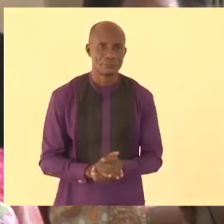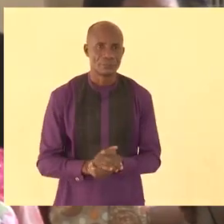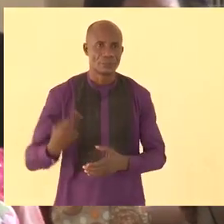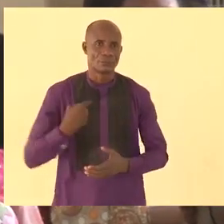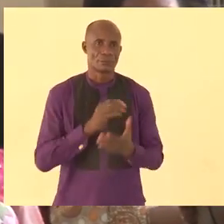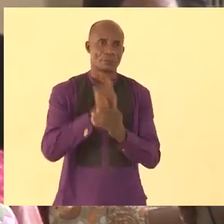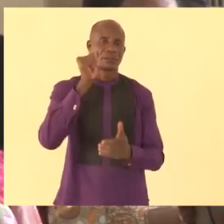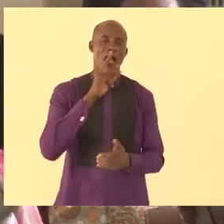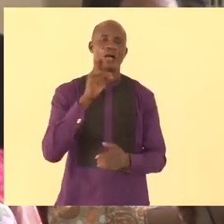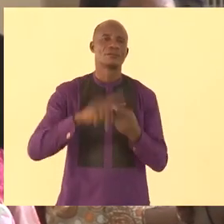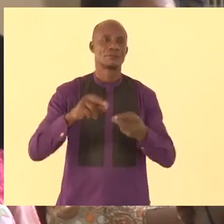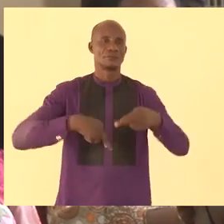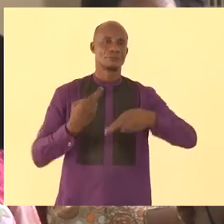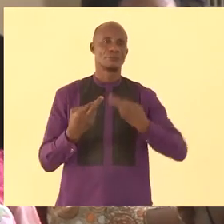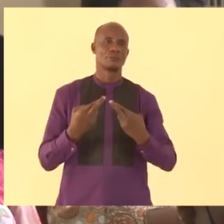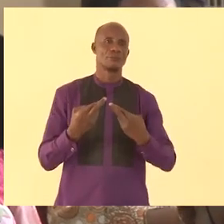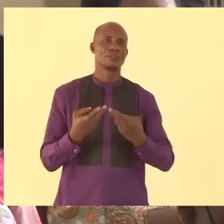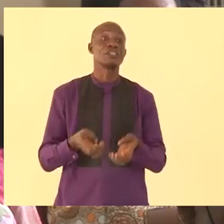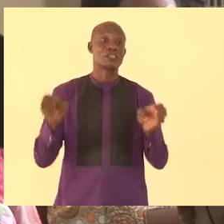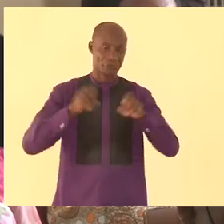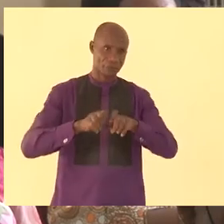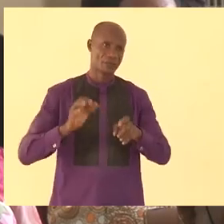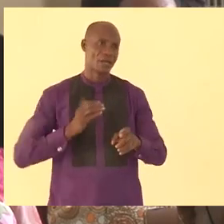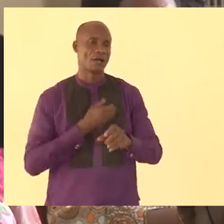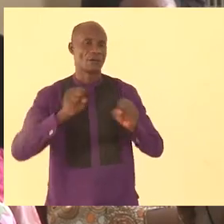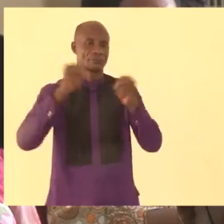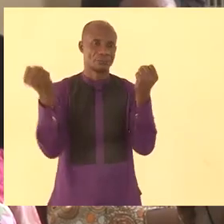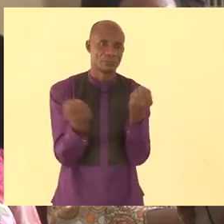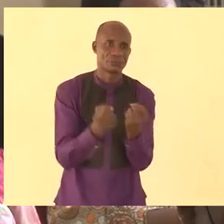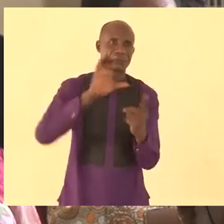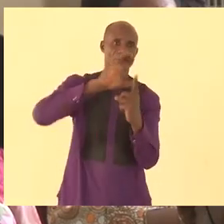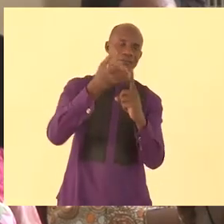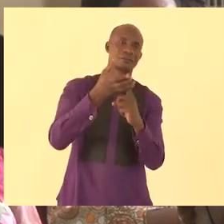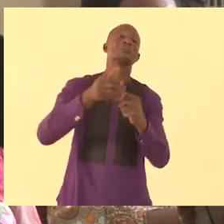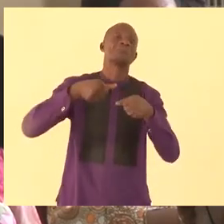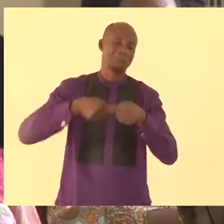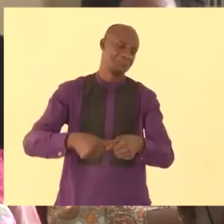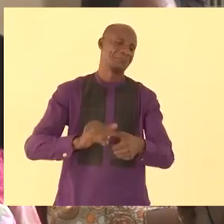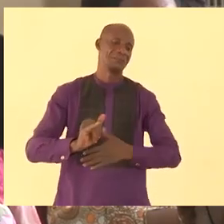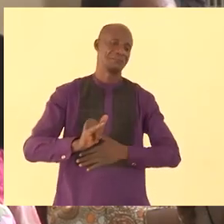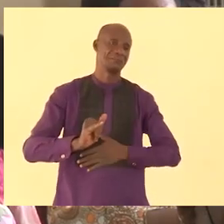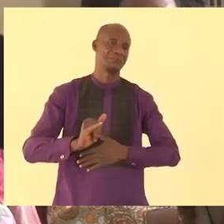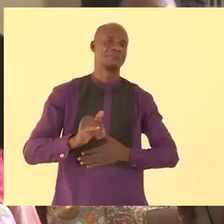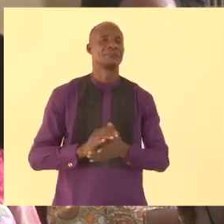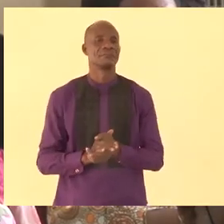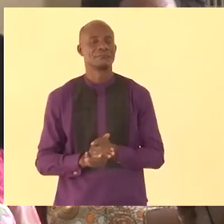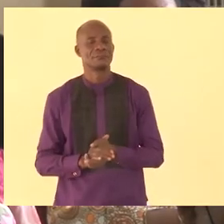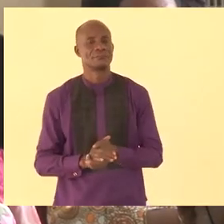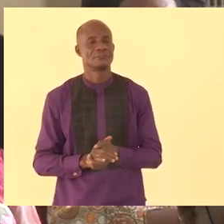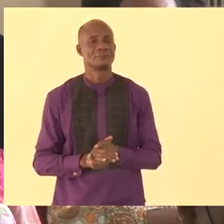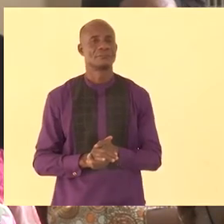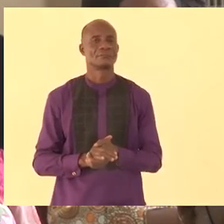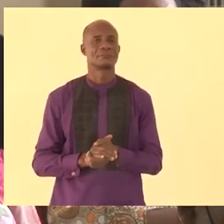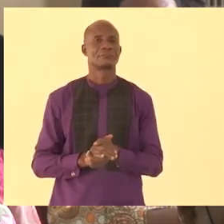We believers are to rejoice in, even though our social circumstances remain the same. Yes.